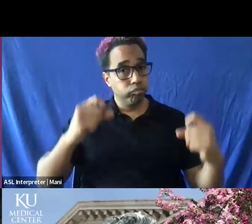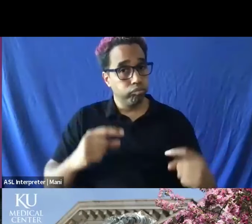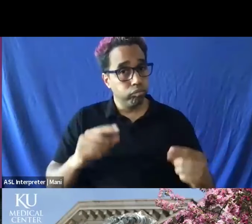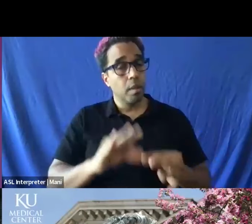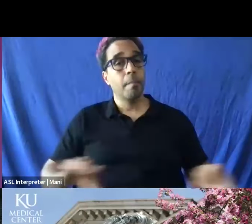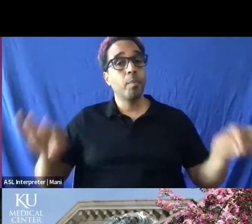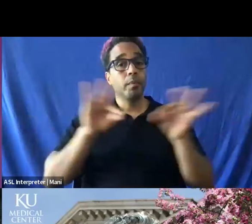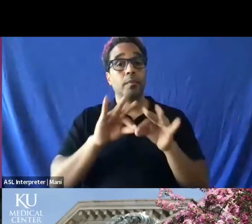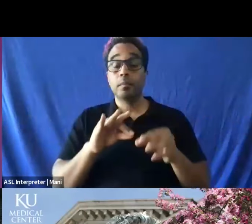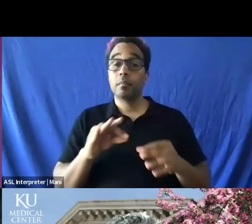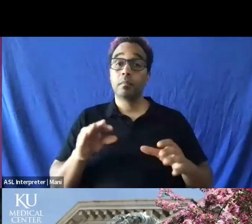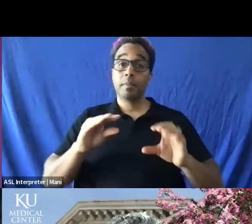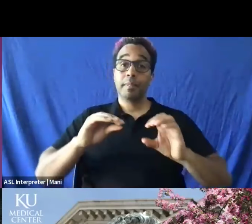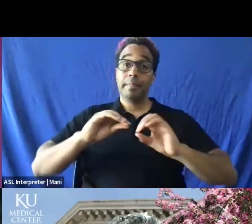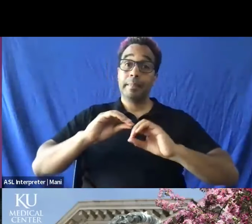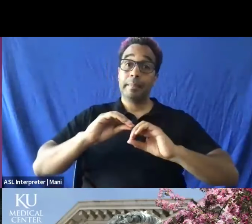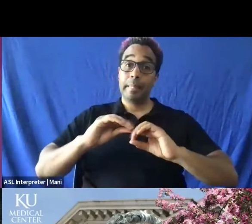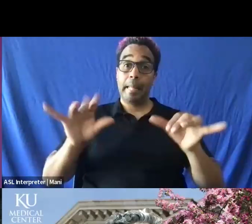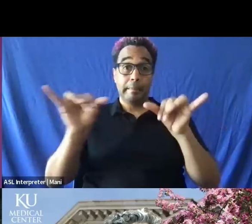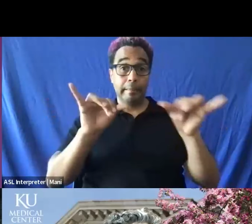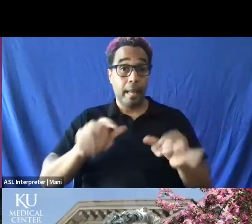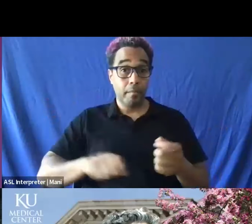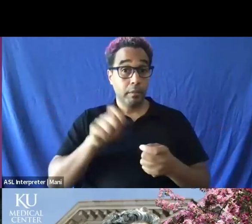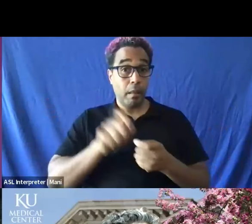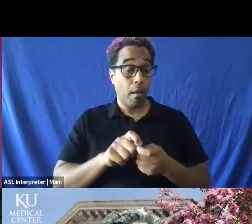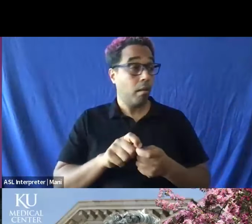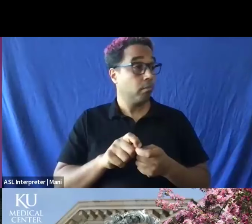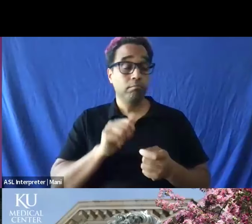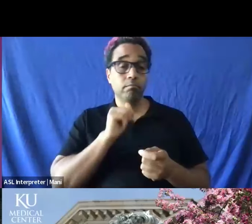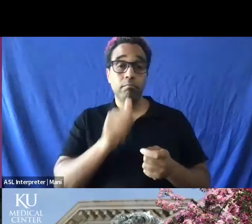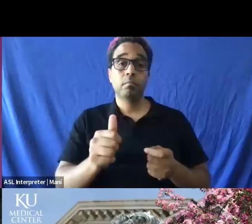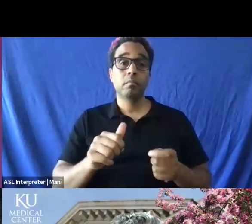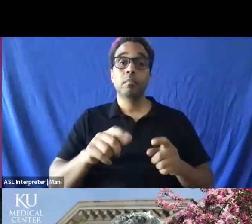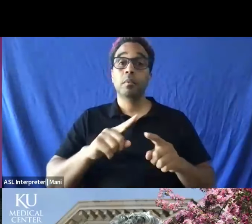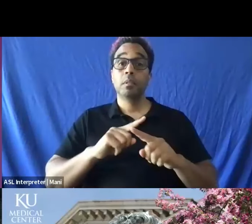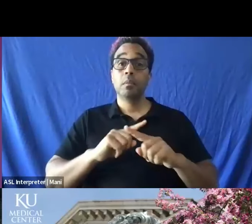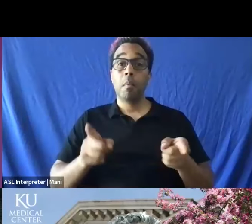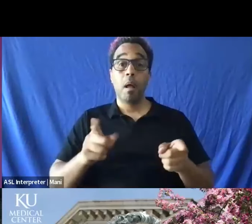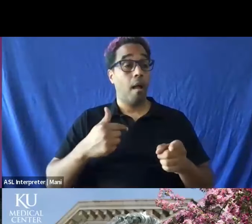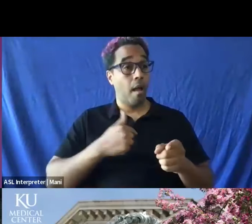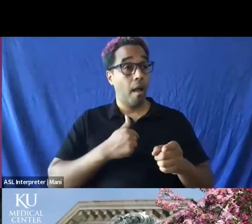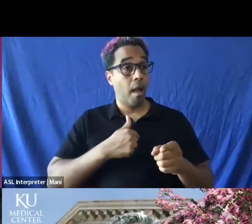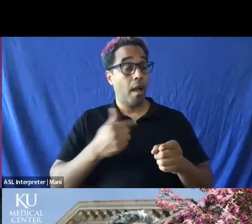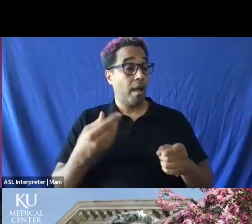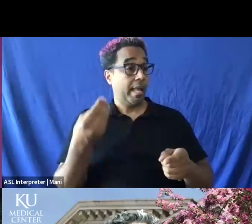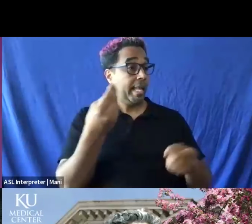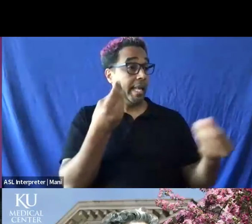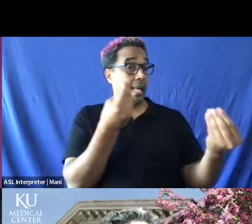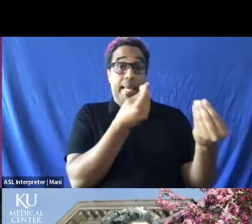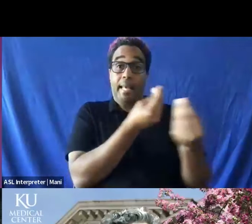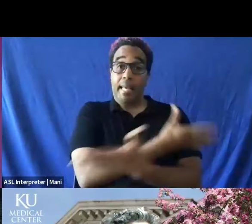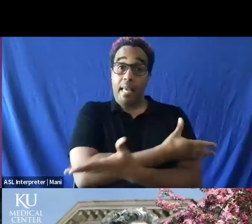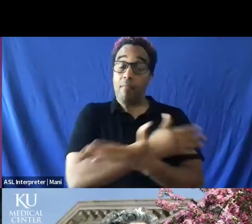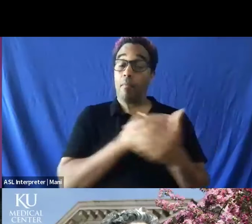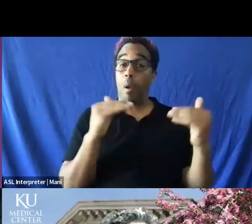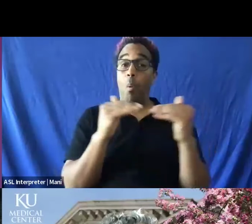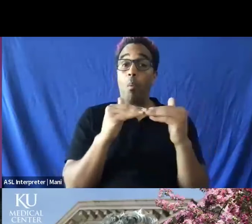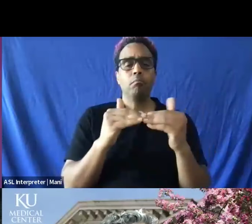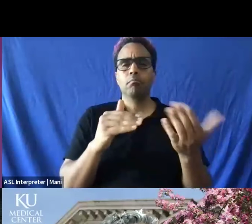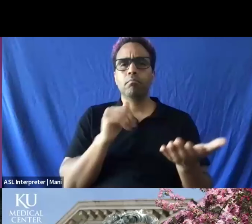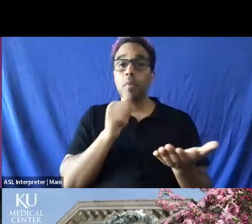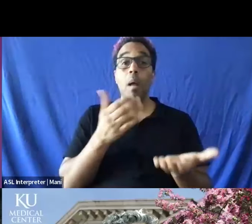help each other because we have common cause, but we're not going to do everything for each other. The community member may not care about the fact that